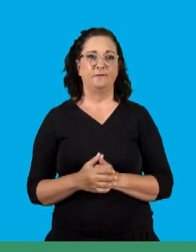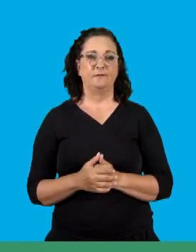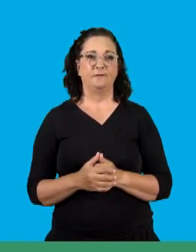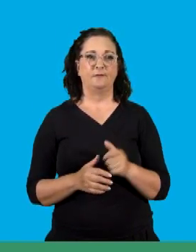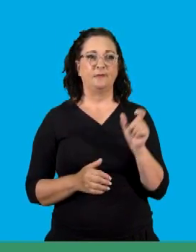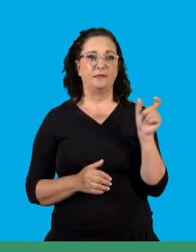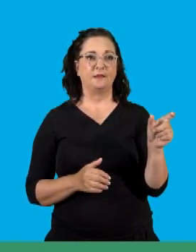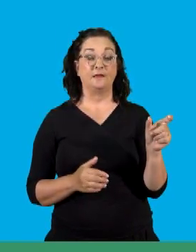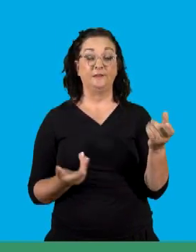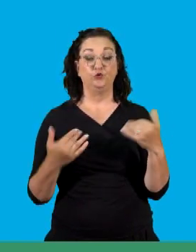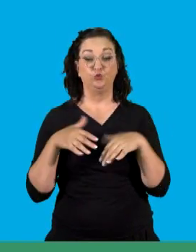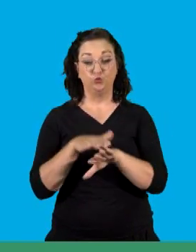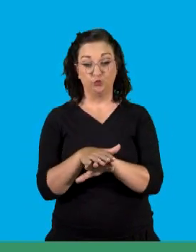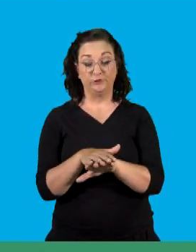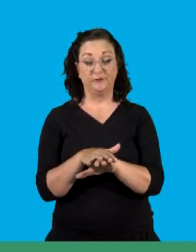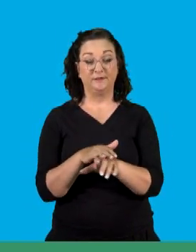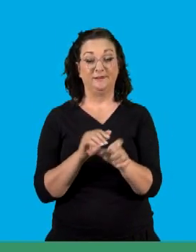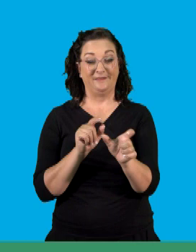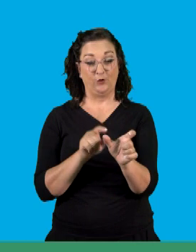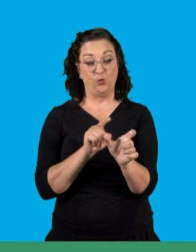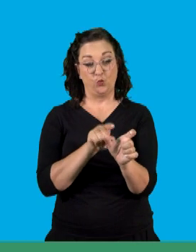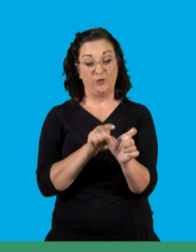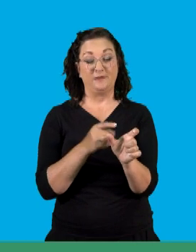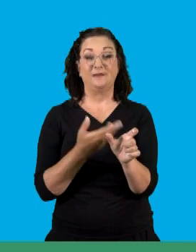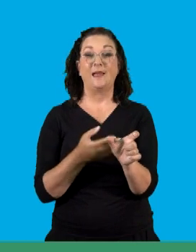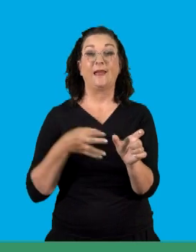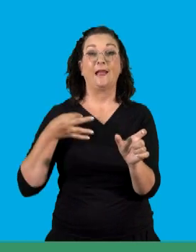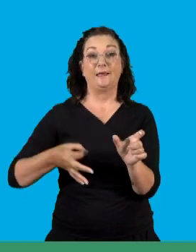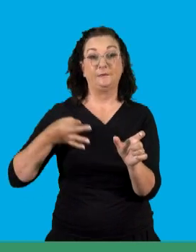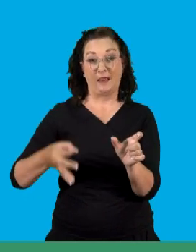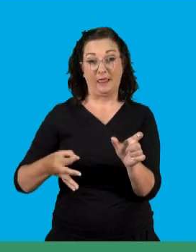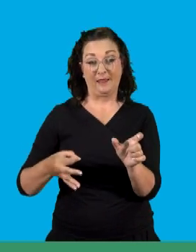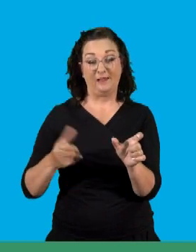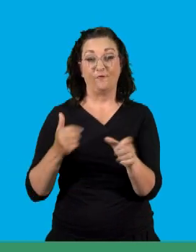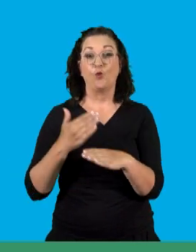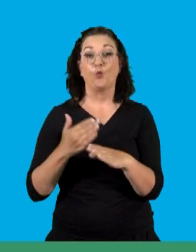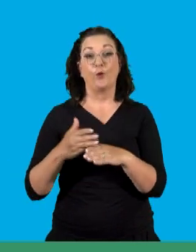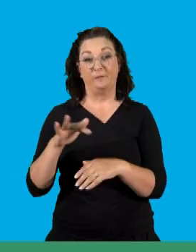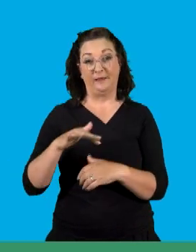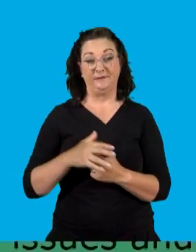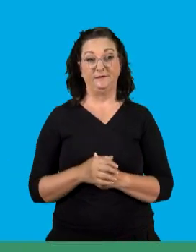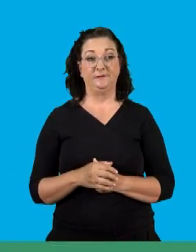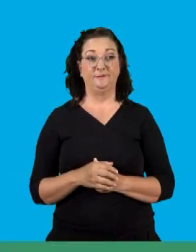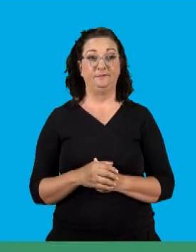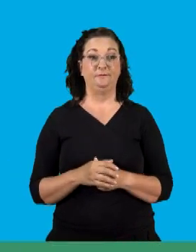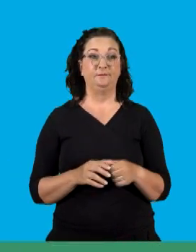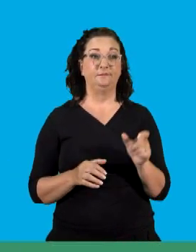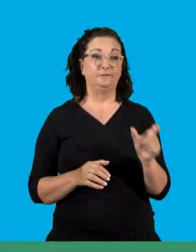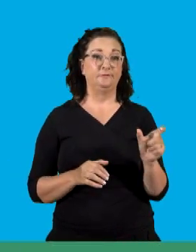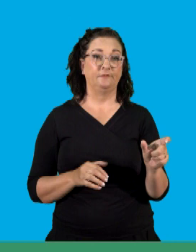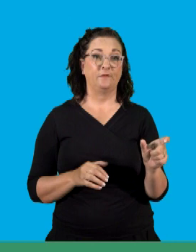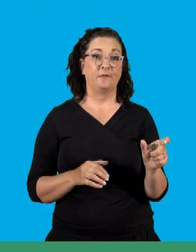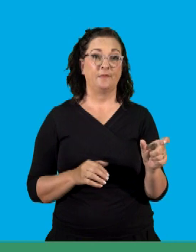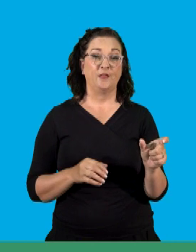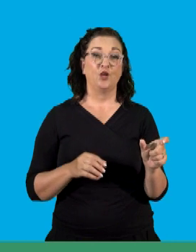You must define the term inclusivity and explain its purpose in the workplace. You